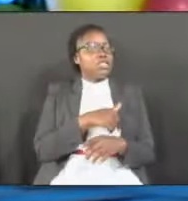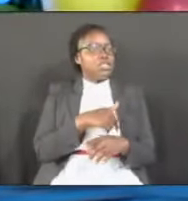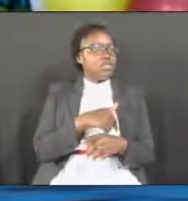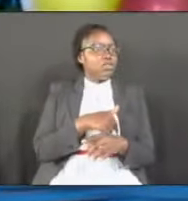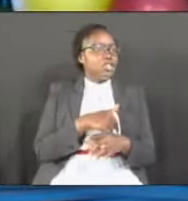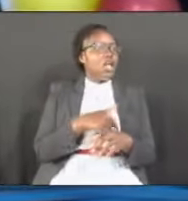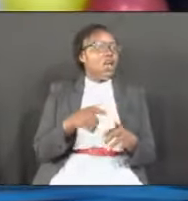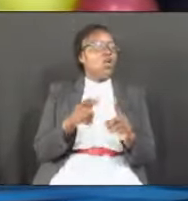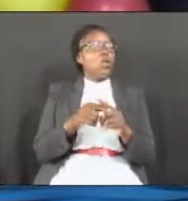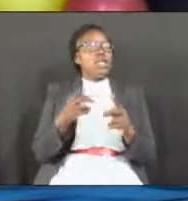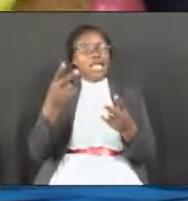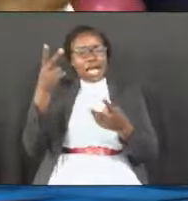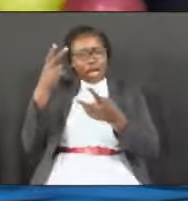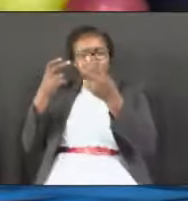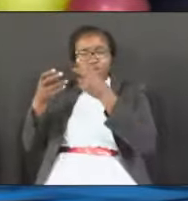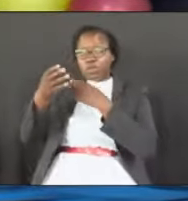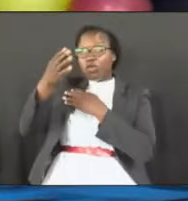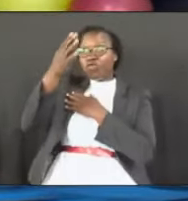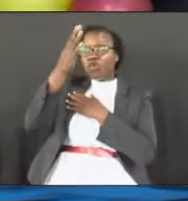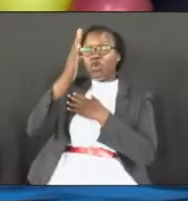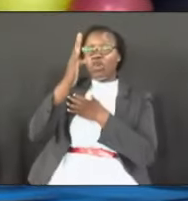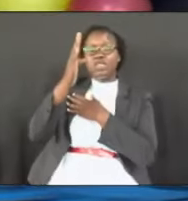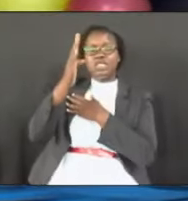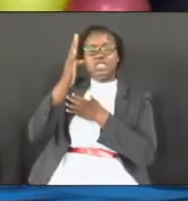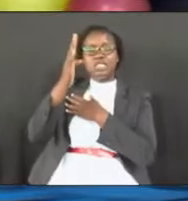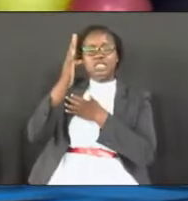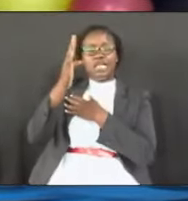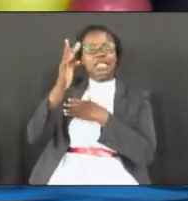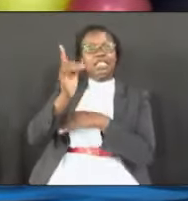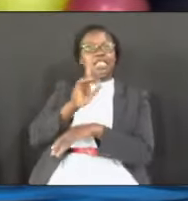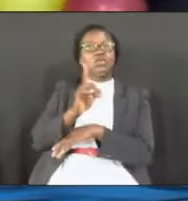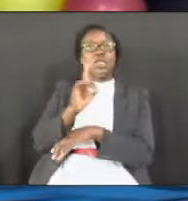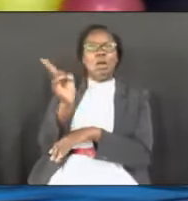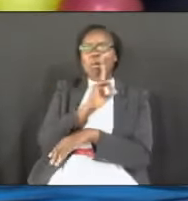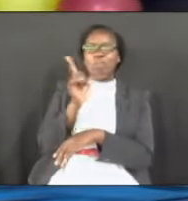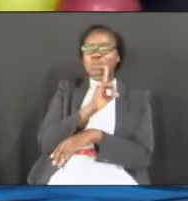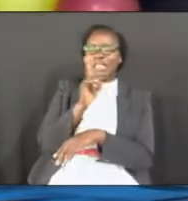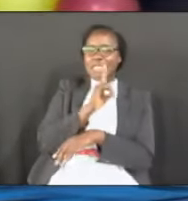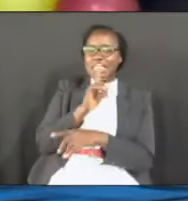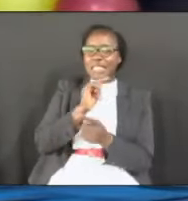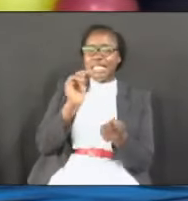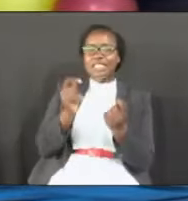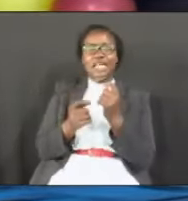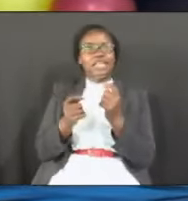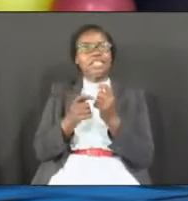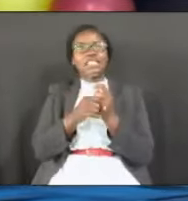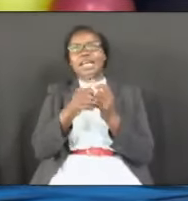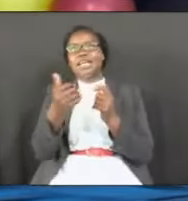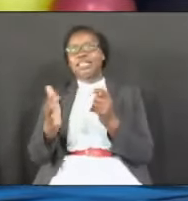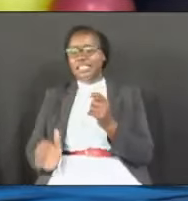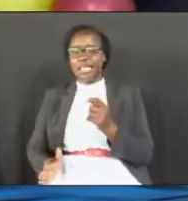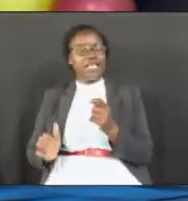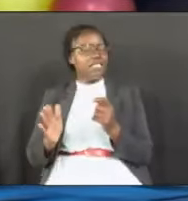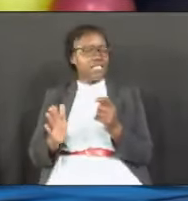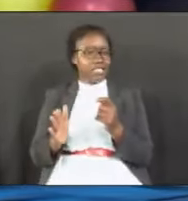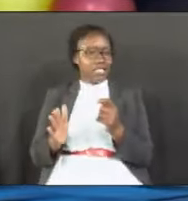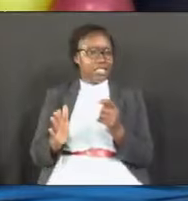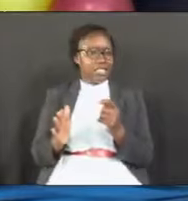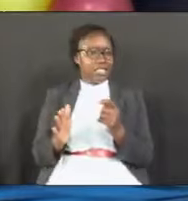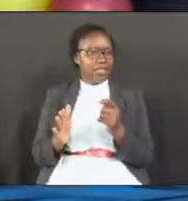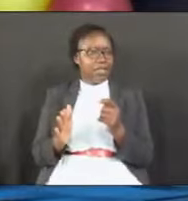the perspective of God. It says when you're beaten this side, turn the other side. I